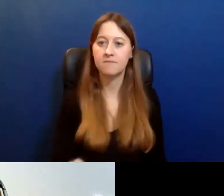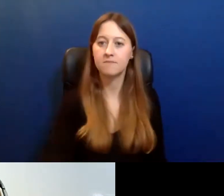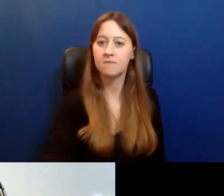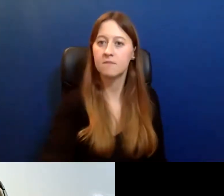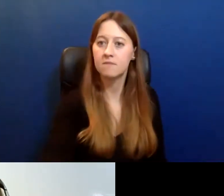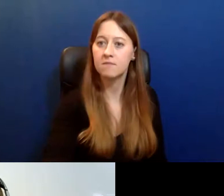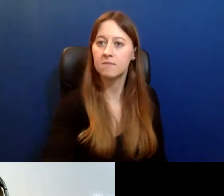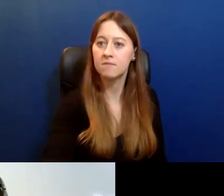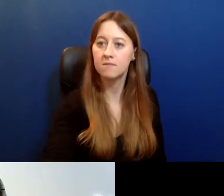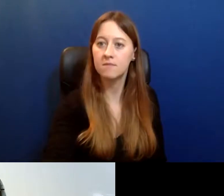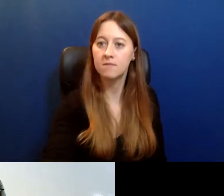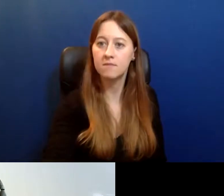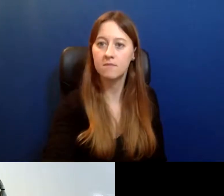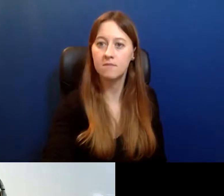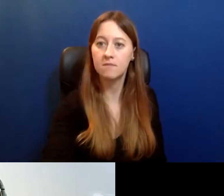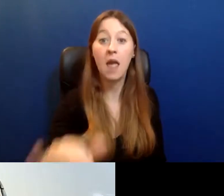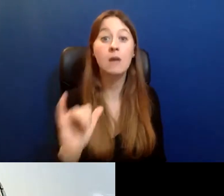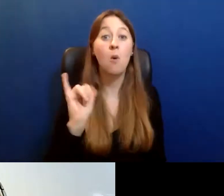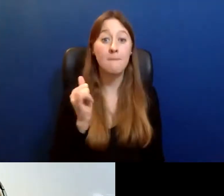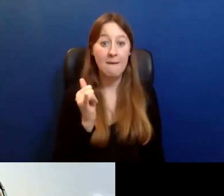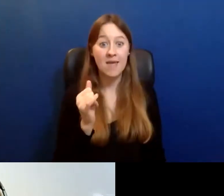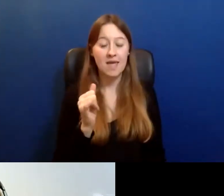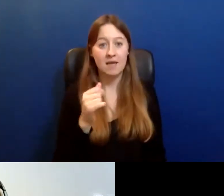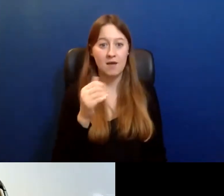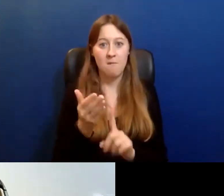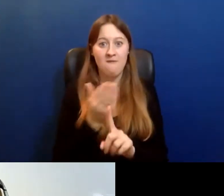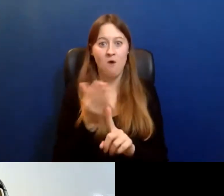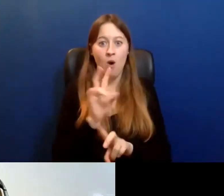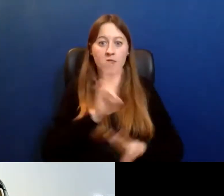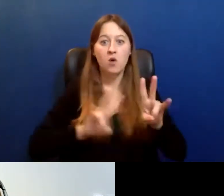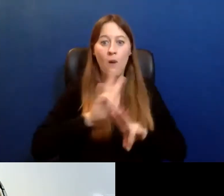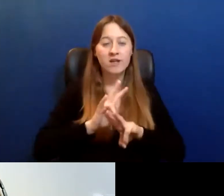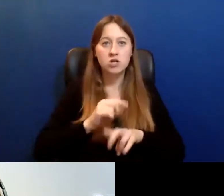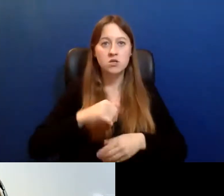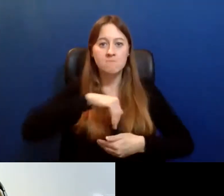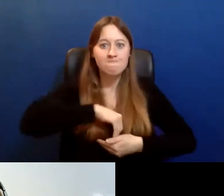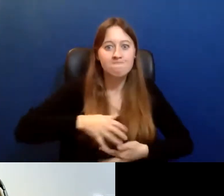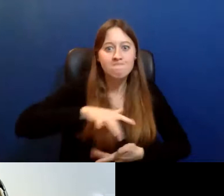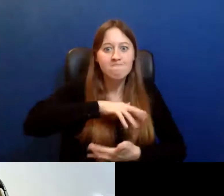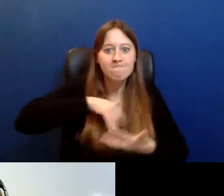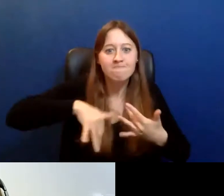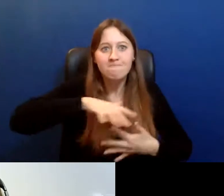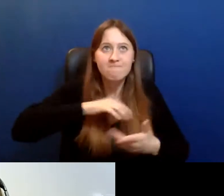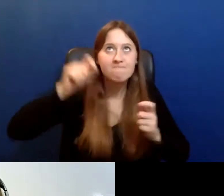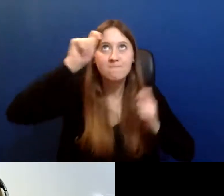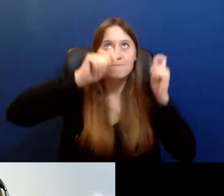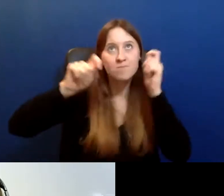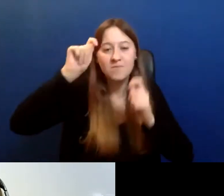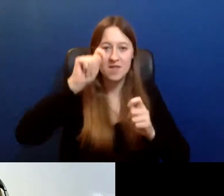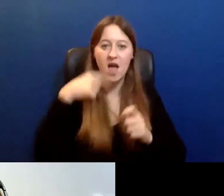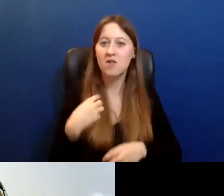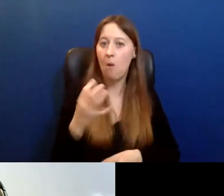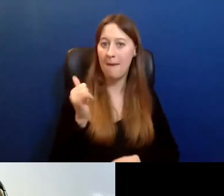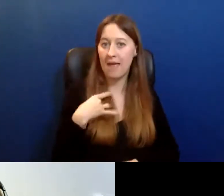Perhaps while the questions are brewing or maybe coming, I will ask a question back, which is, what is kind of current